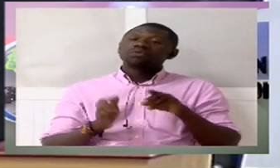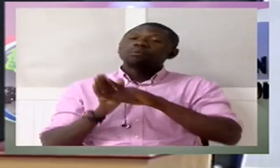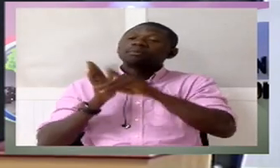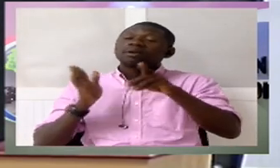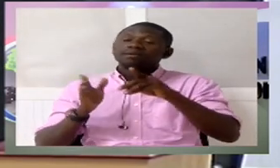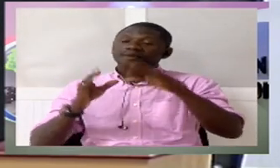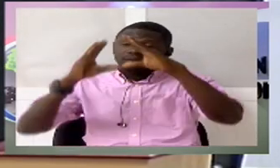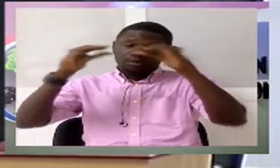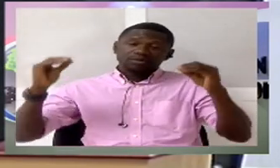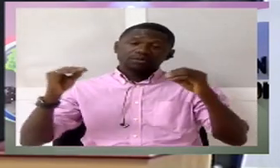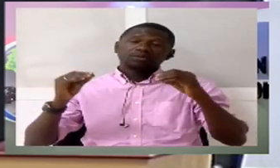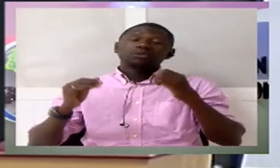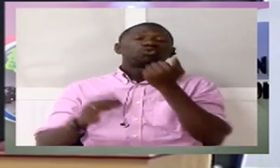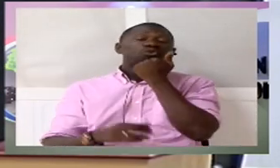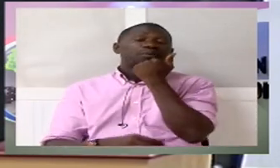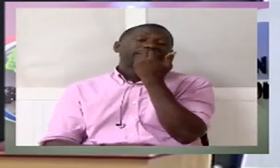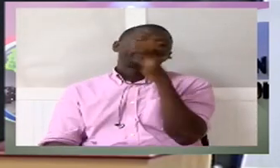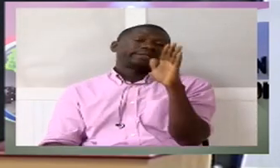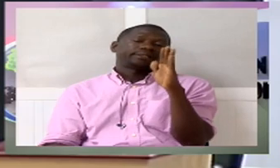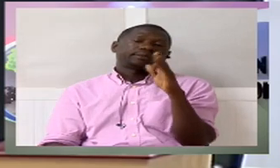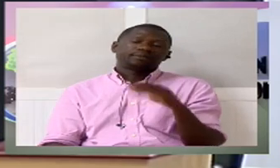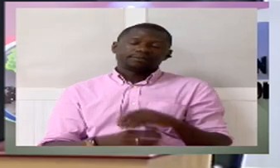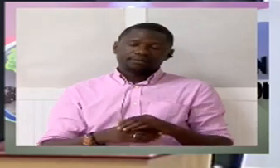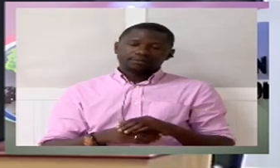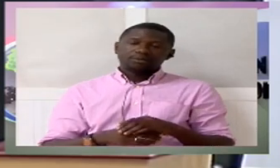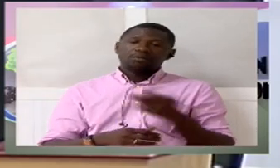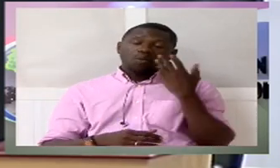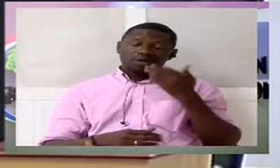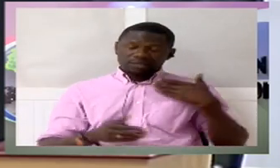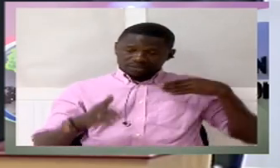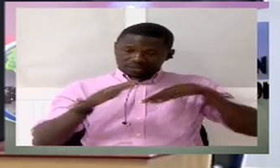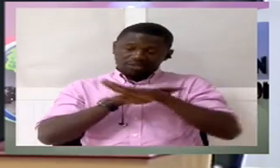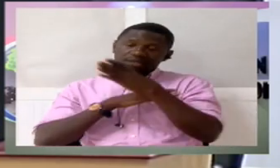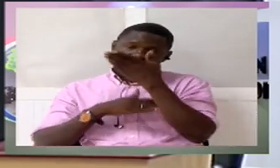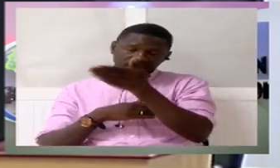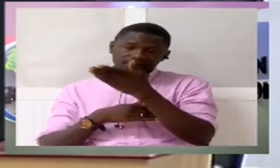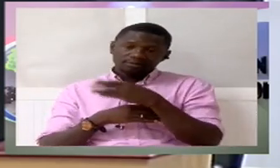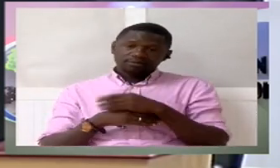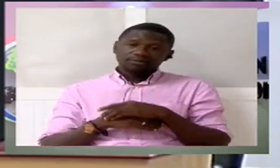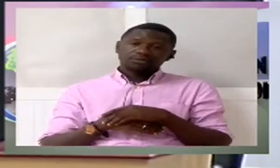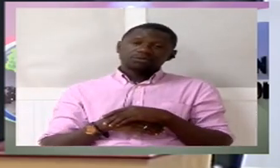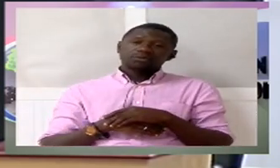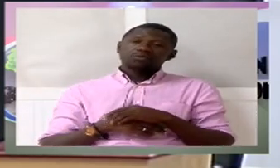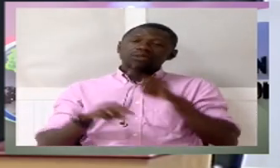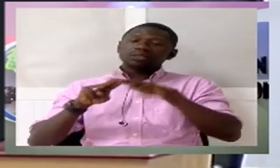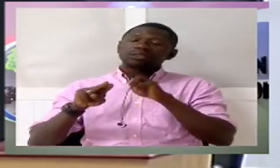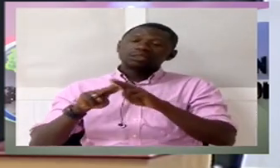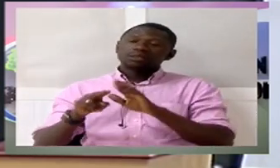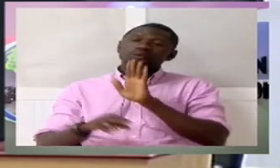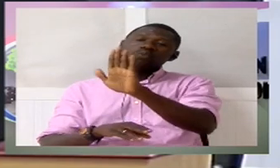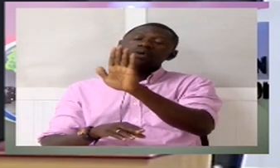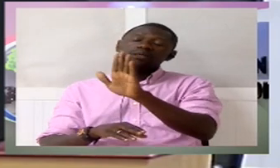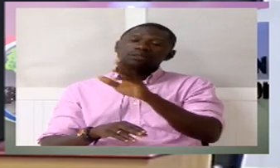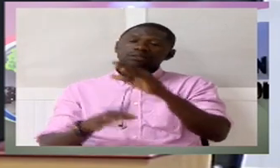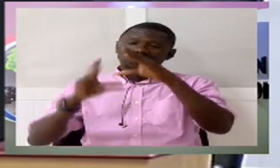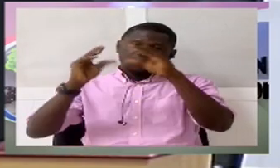private block. Room number 10. Room number 10. Barbirin tata. But when we got there. Sita waiting room on it. We sat at